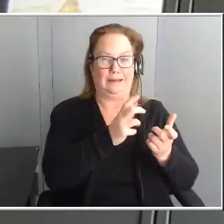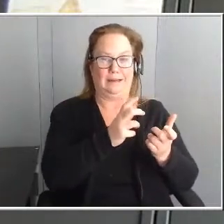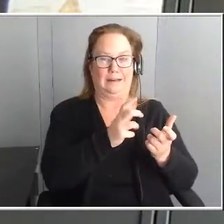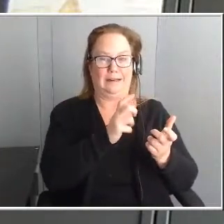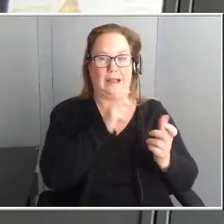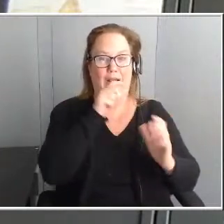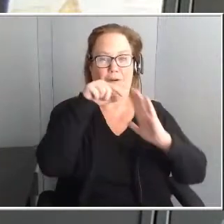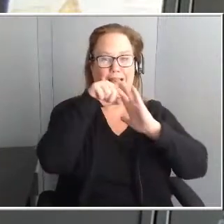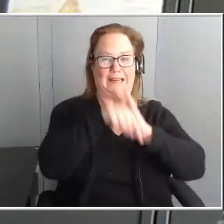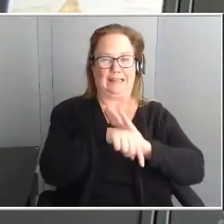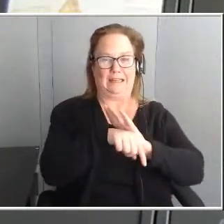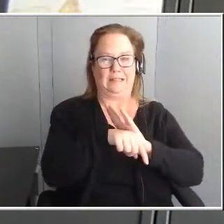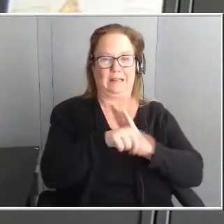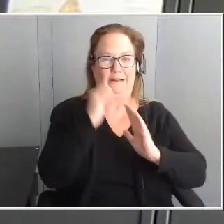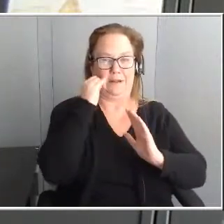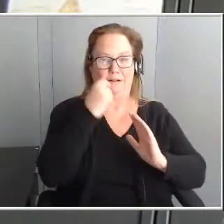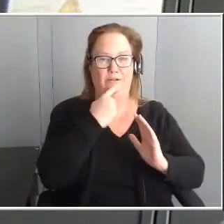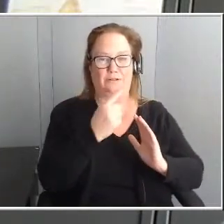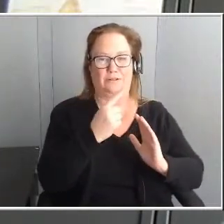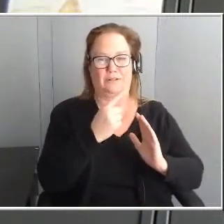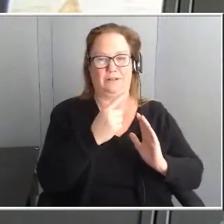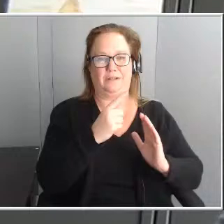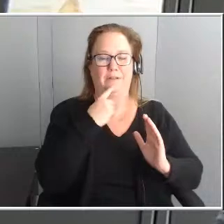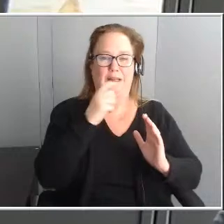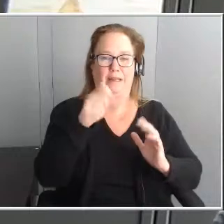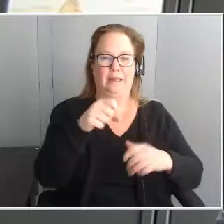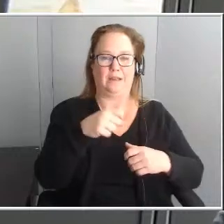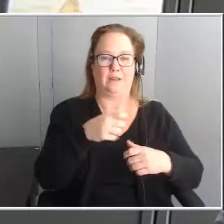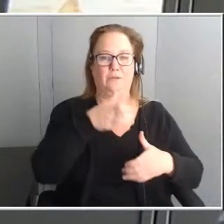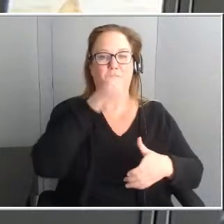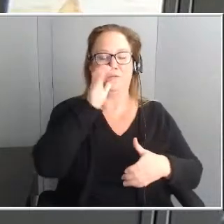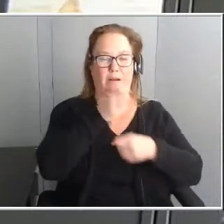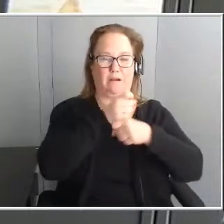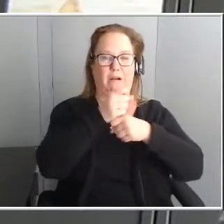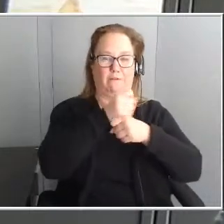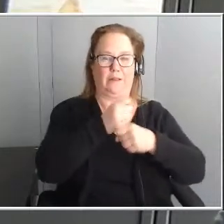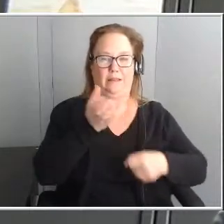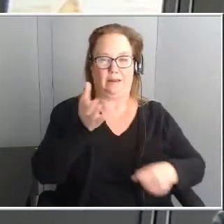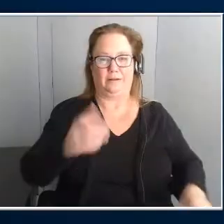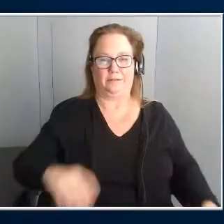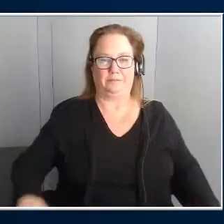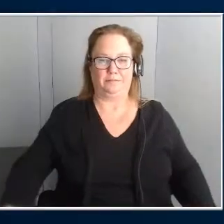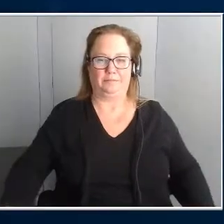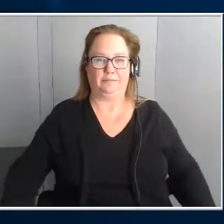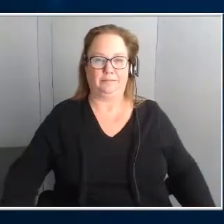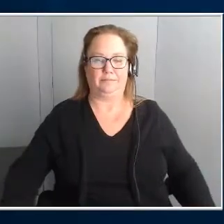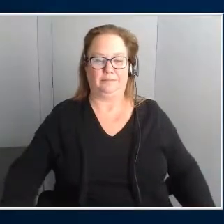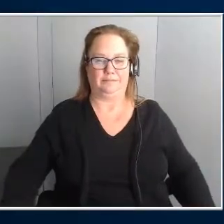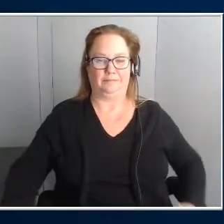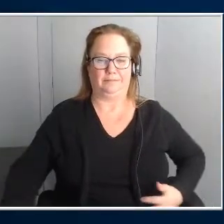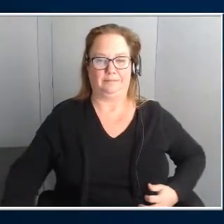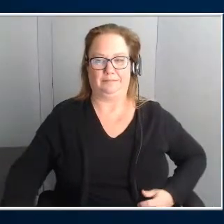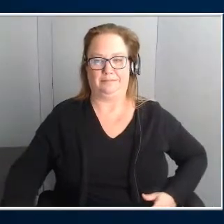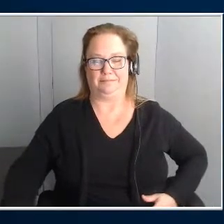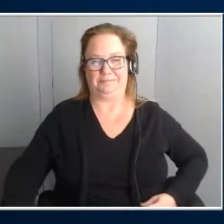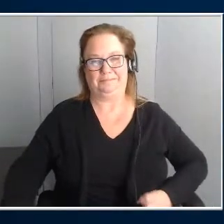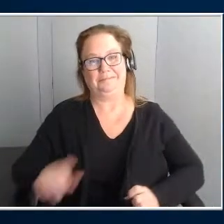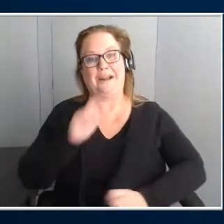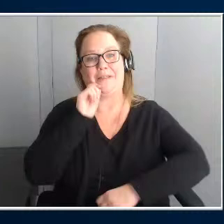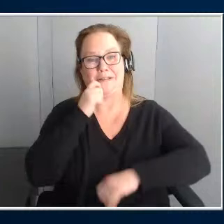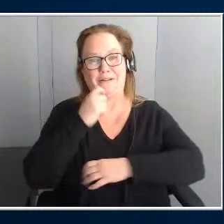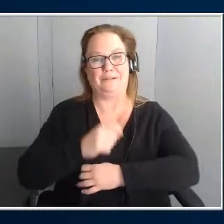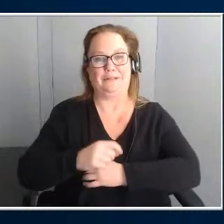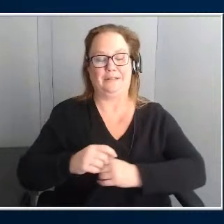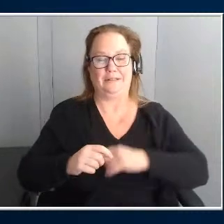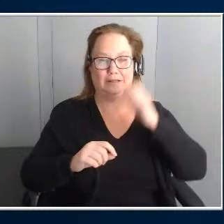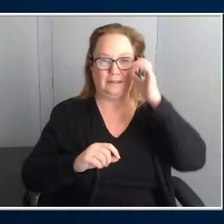get into the details, but if I told you, it would make sense. Like, oh yeah, you would drink a lot of coffee there. Oh, interesting. Oh, that's cool. Okay. So do